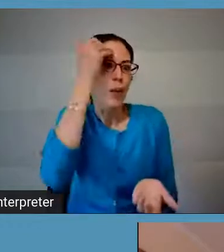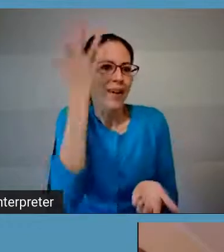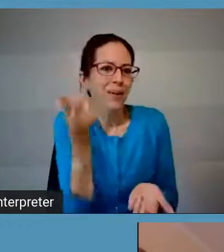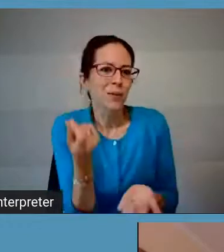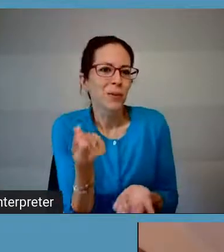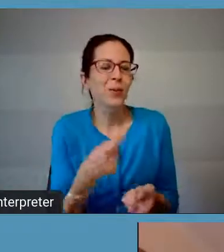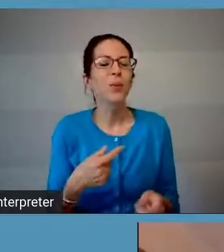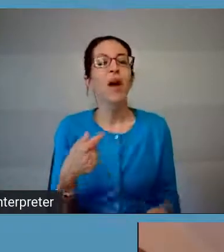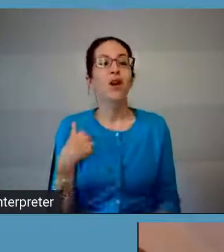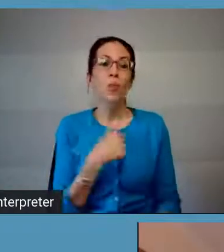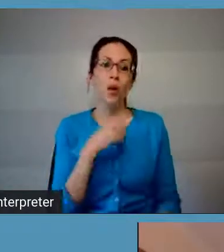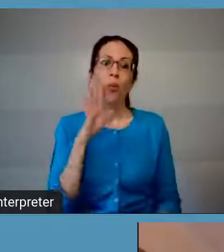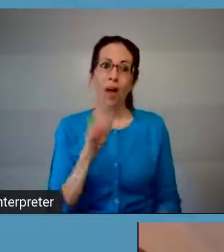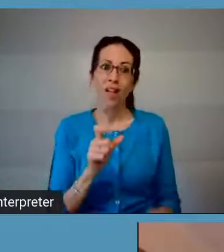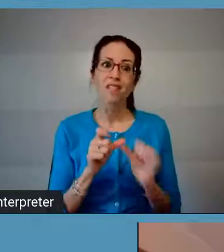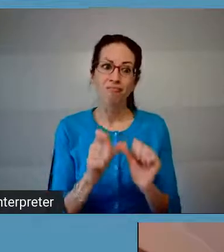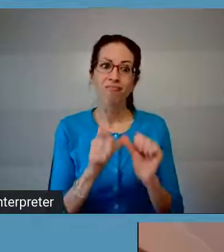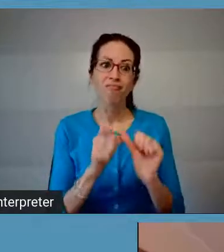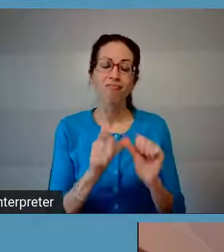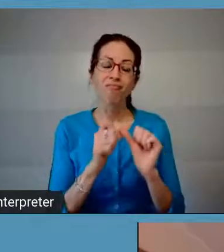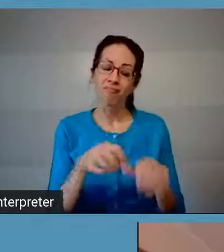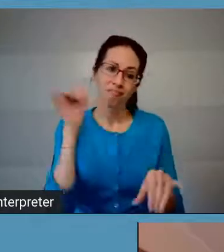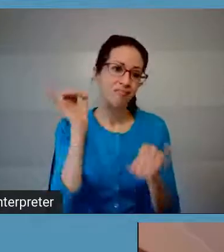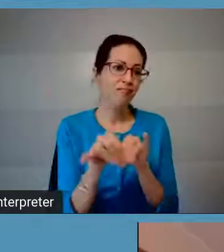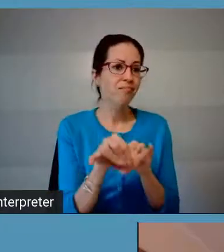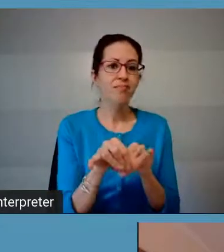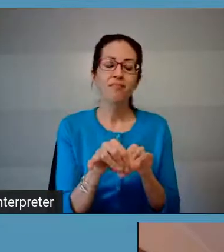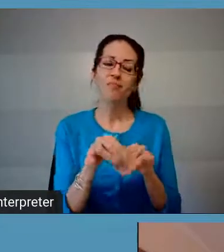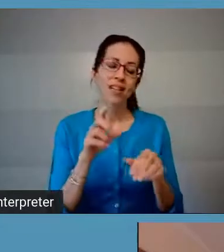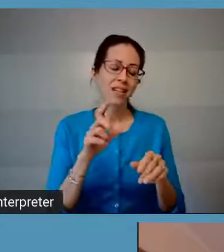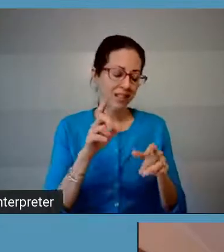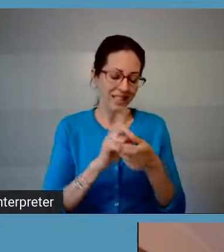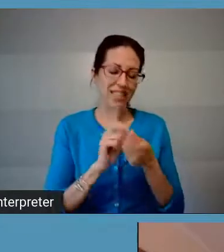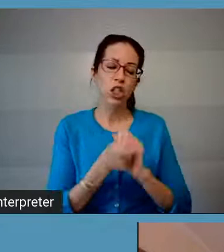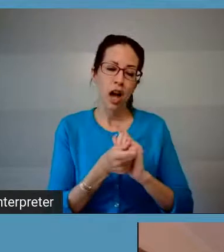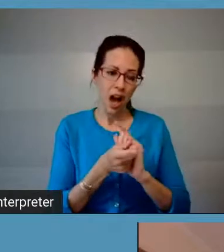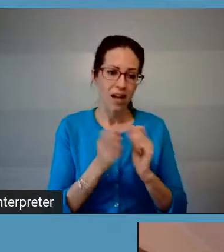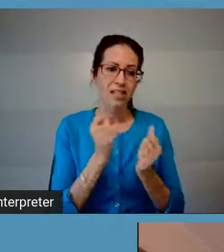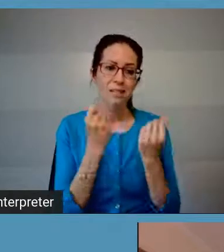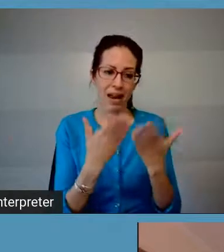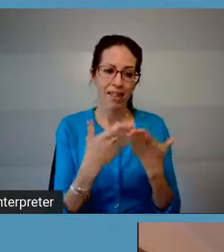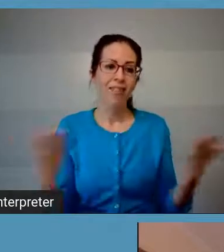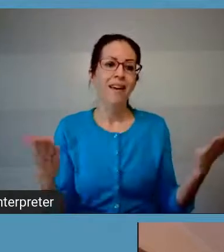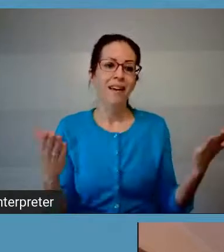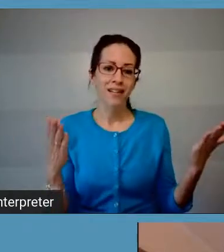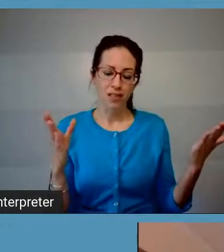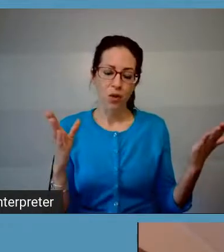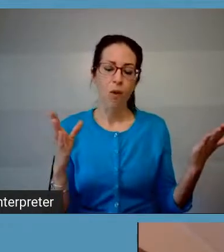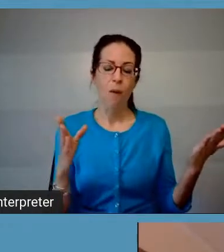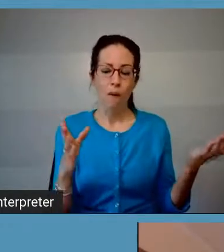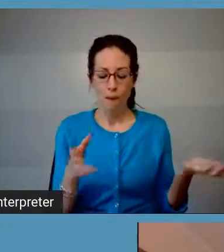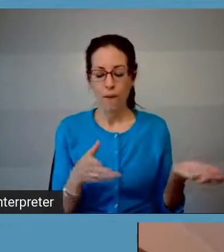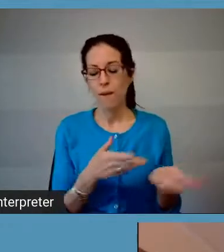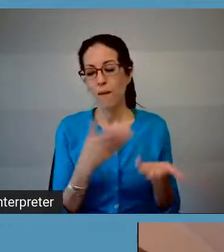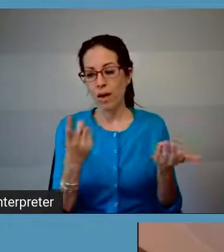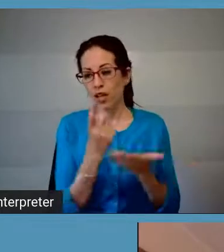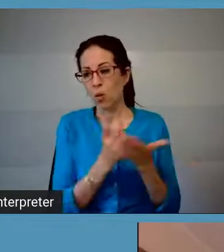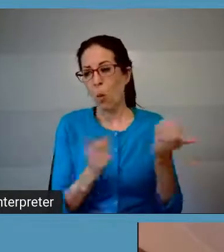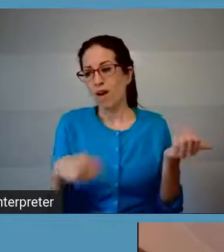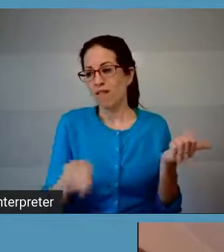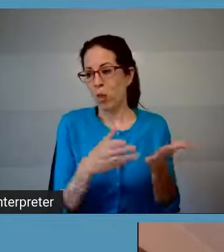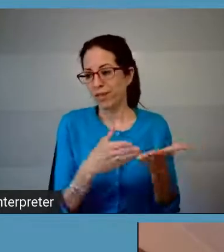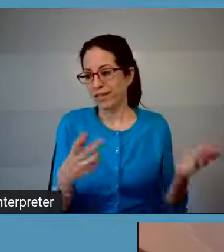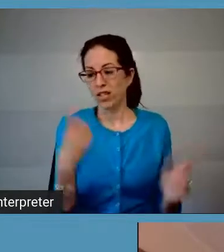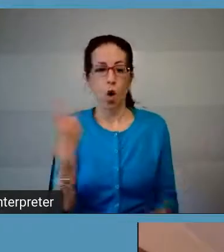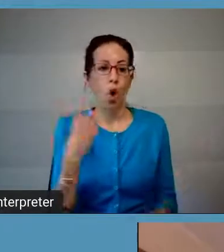here to stay. It's a permanent part of our preservation and access strategies. But it's one of those that's always changing